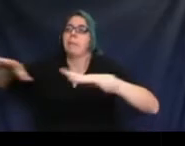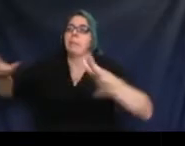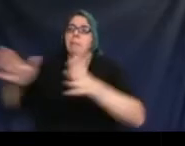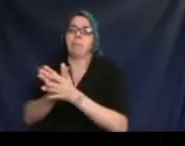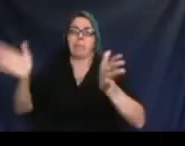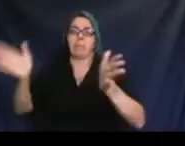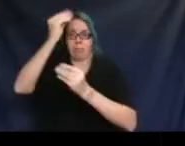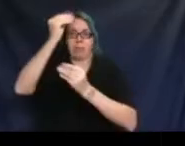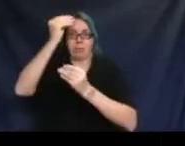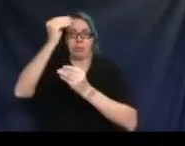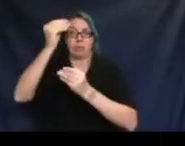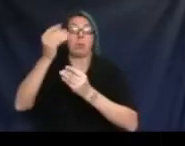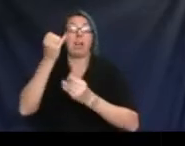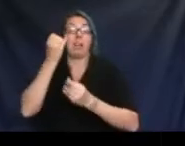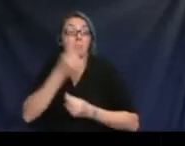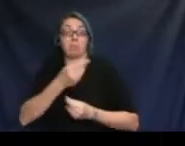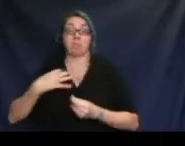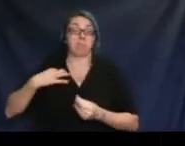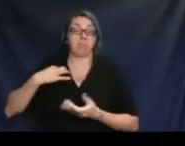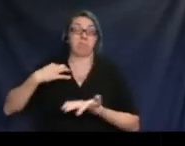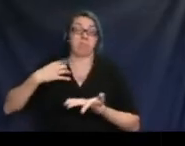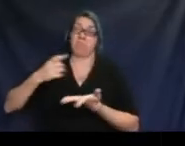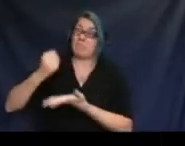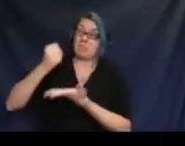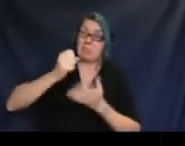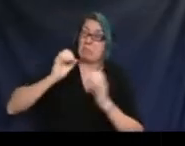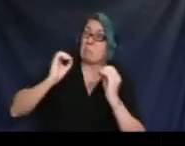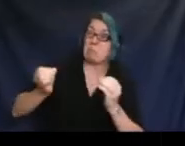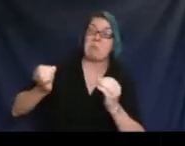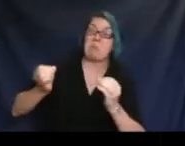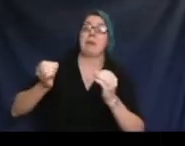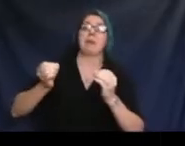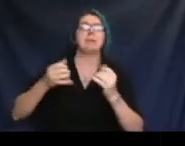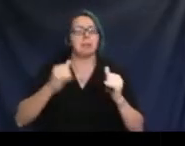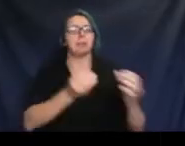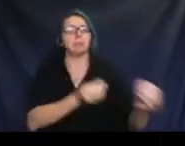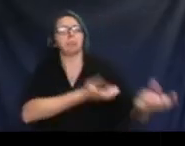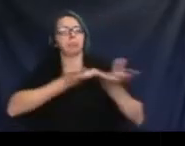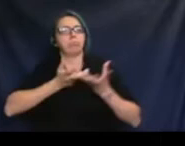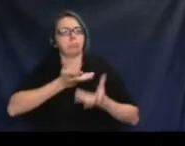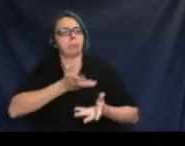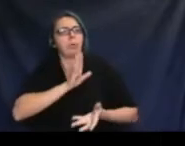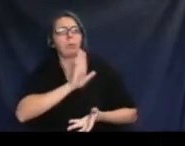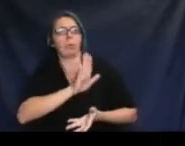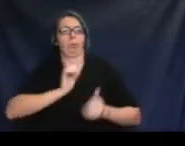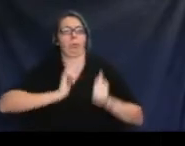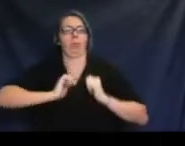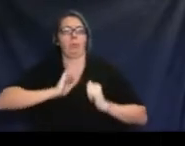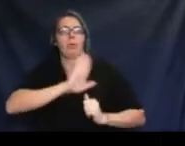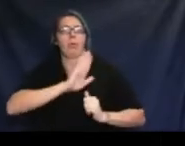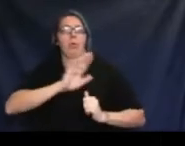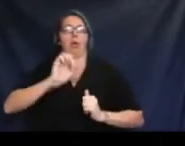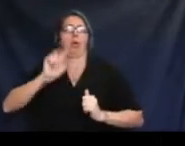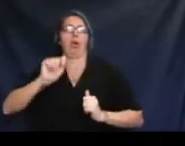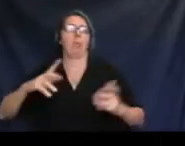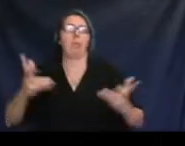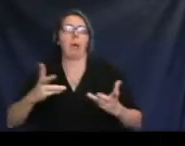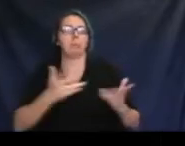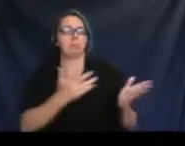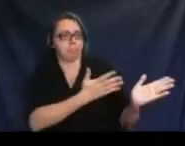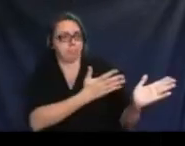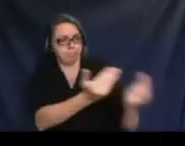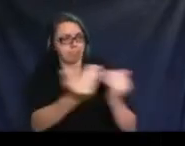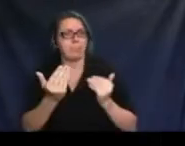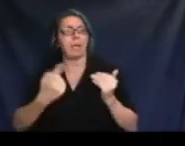direct the attention that we can garner through those towards the projects that our arts community are putting